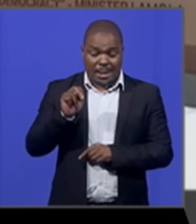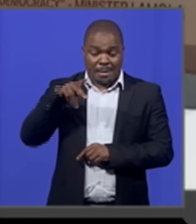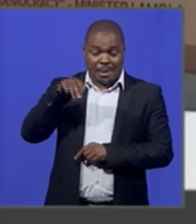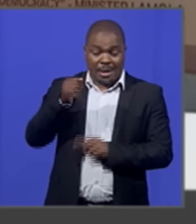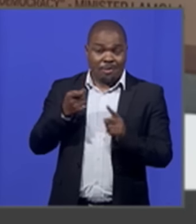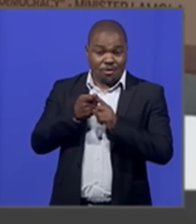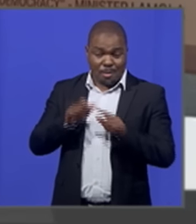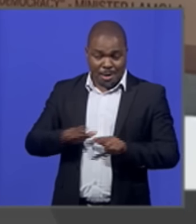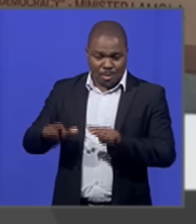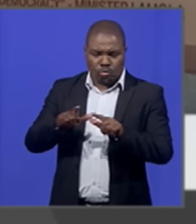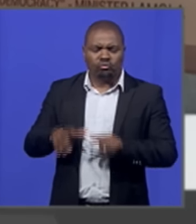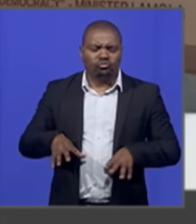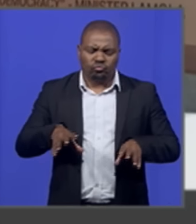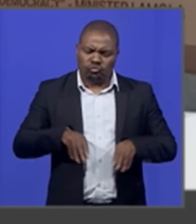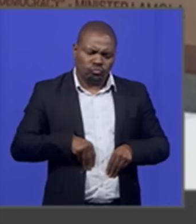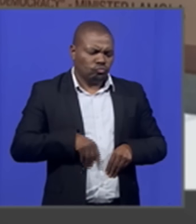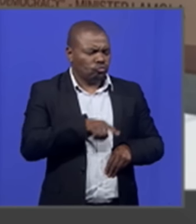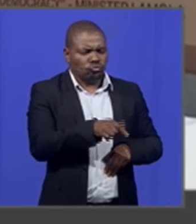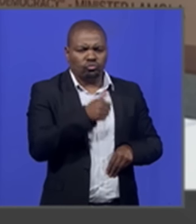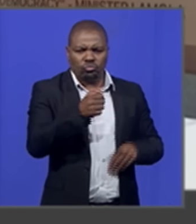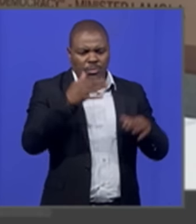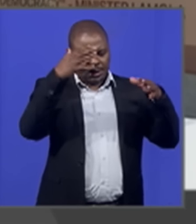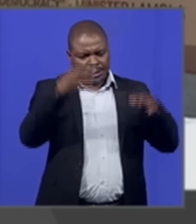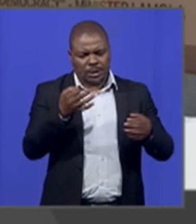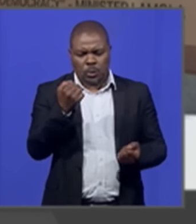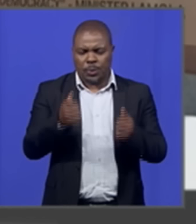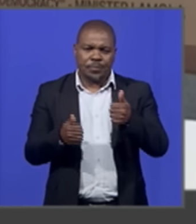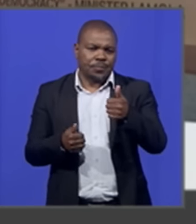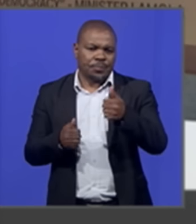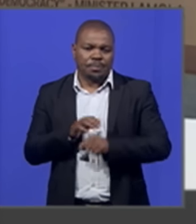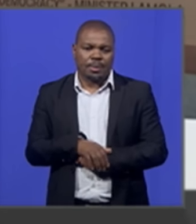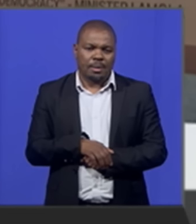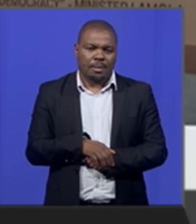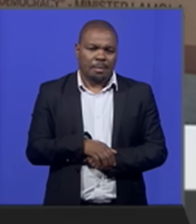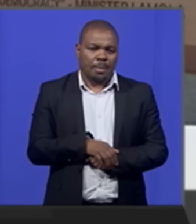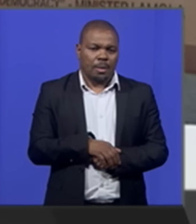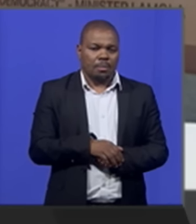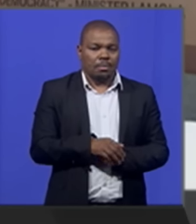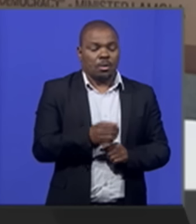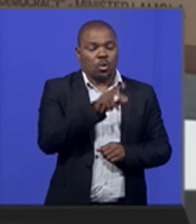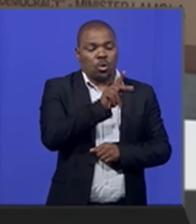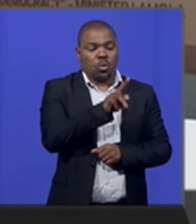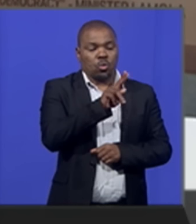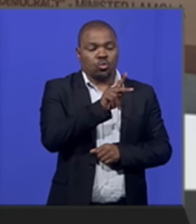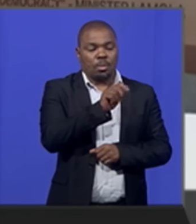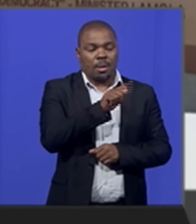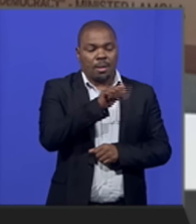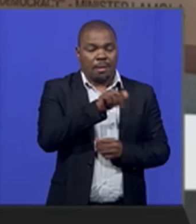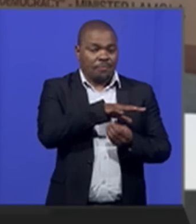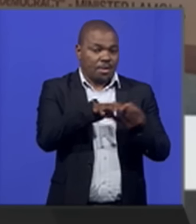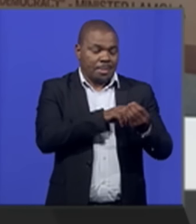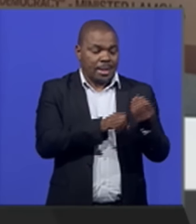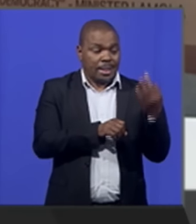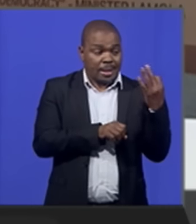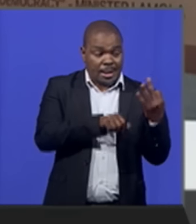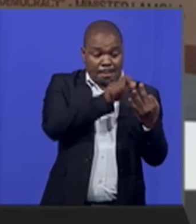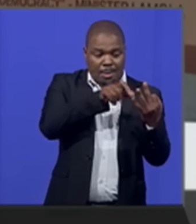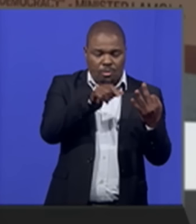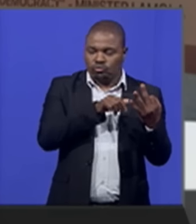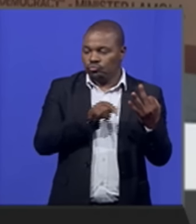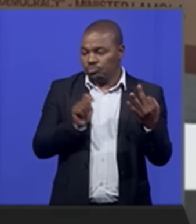Limpopo ba amogetše katlholo ya kgorotsheko ka matsogo a mabedi. 3 members to the Kutumela were not granted bail, whereas the